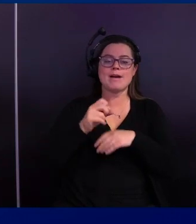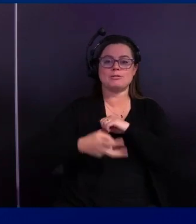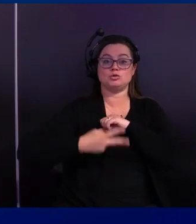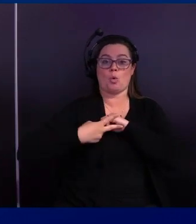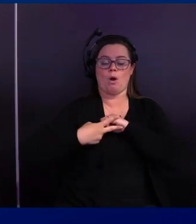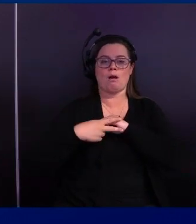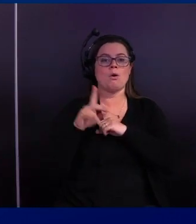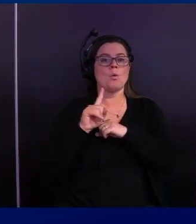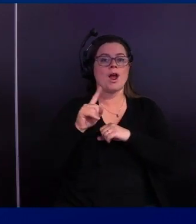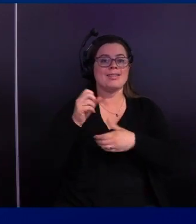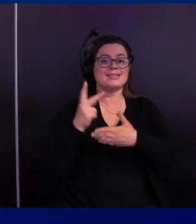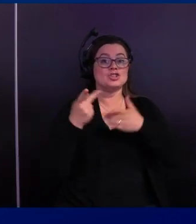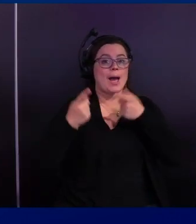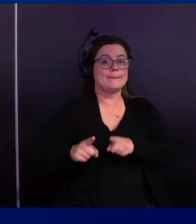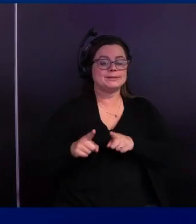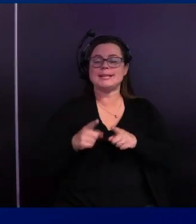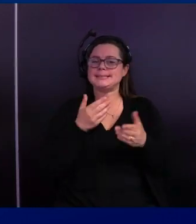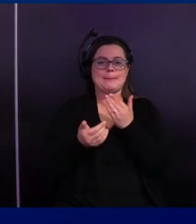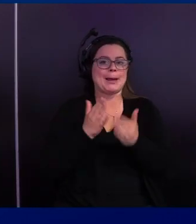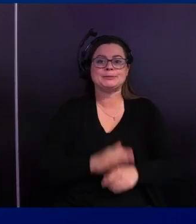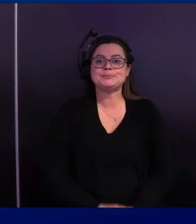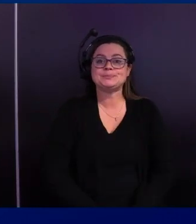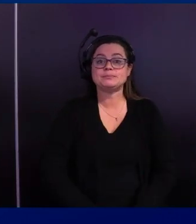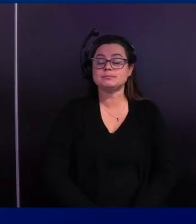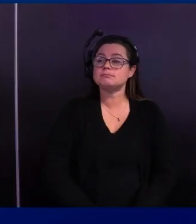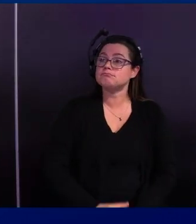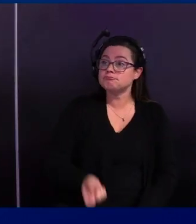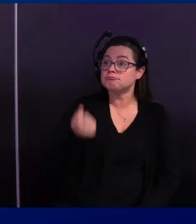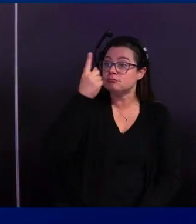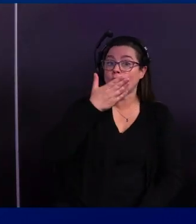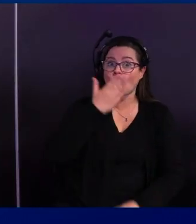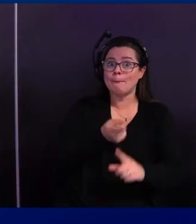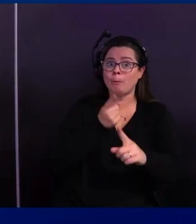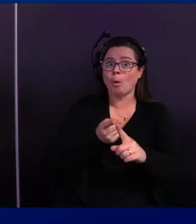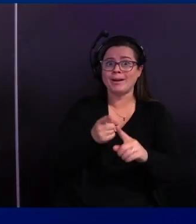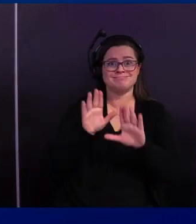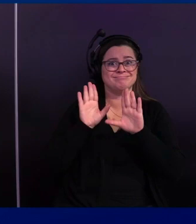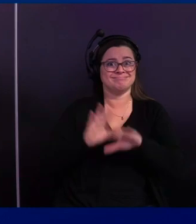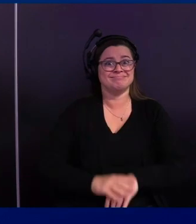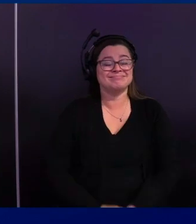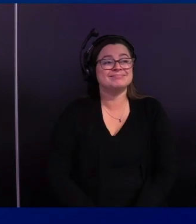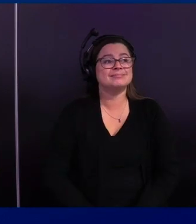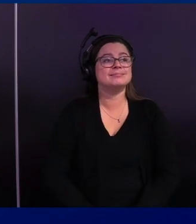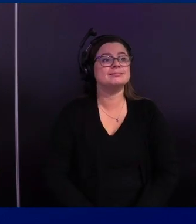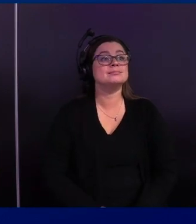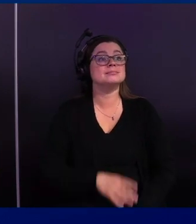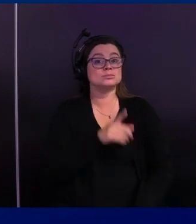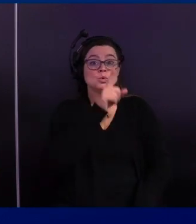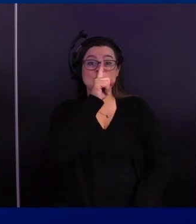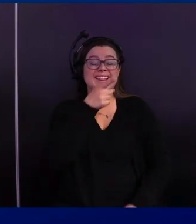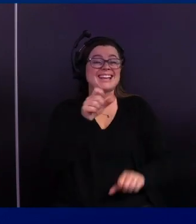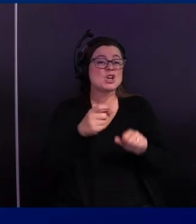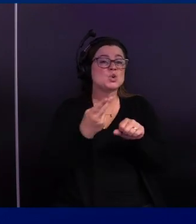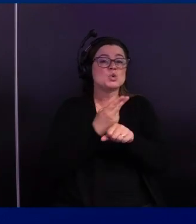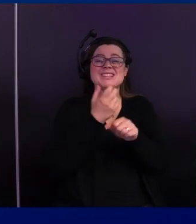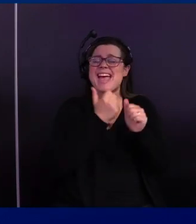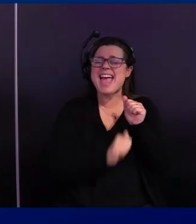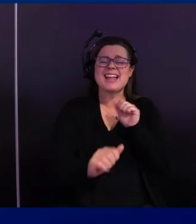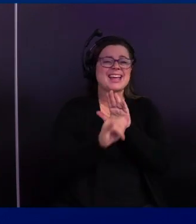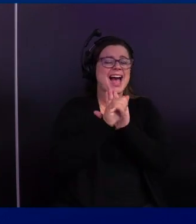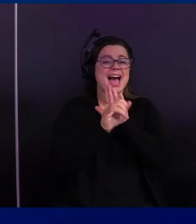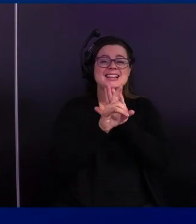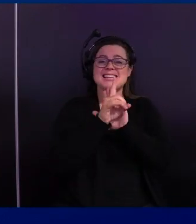that authentication was done. Great point. Yeah, awesome. You could use any identity provider you